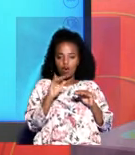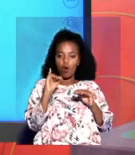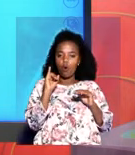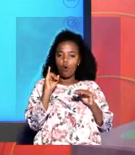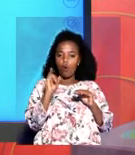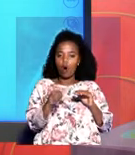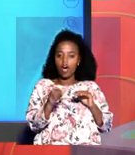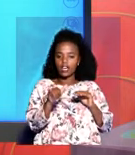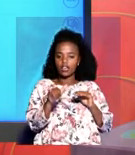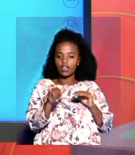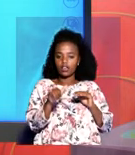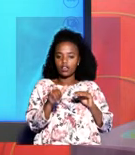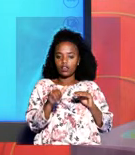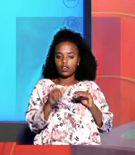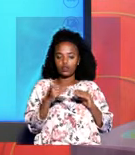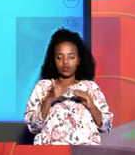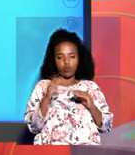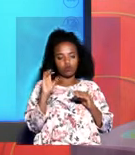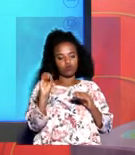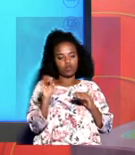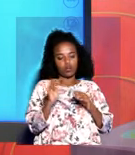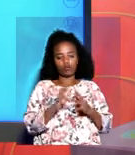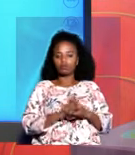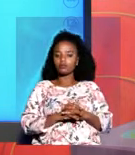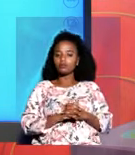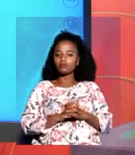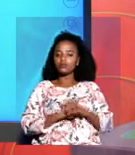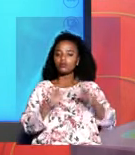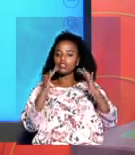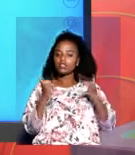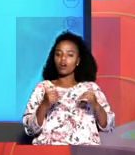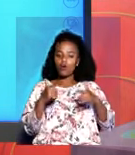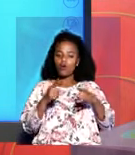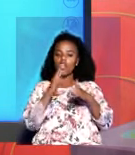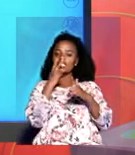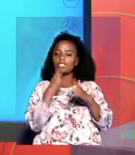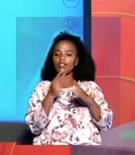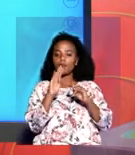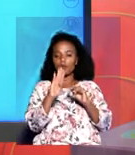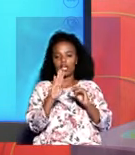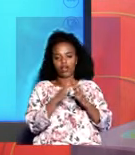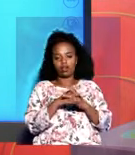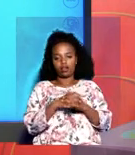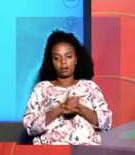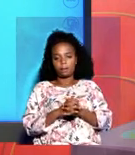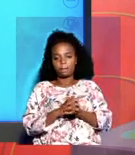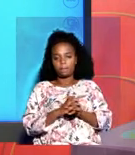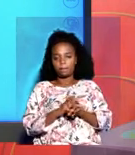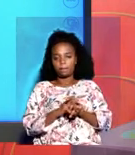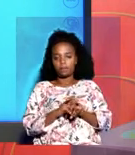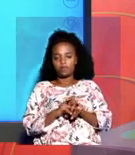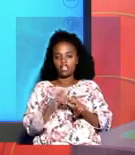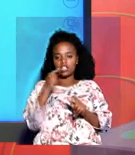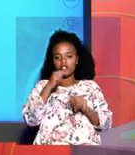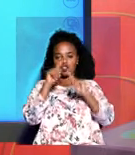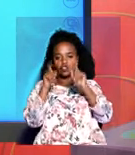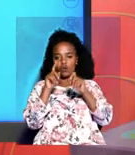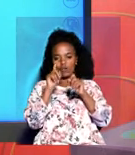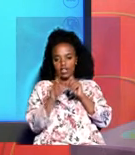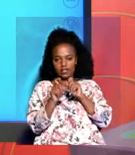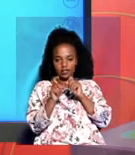y is equal to 0. Now let's see B. G of x